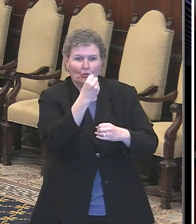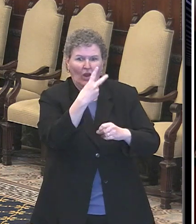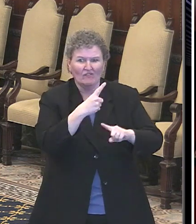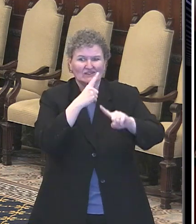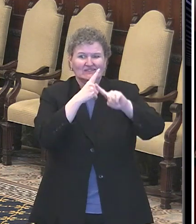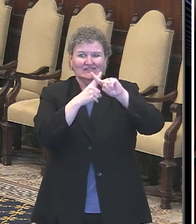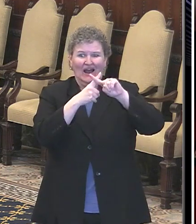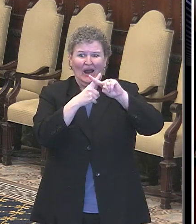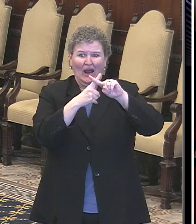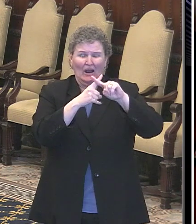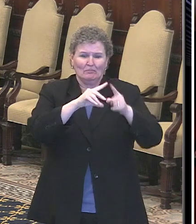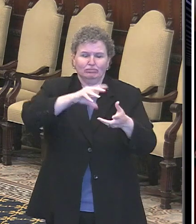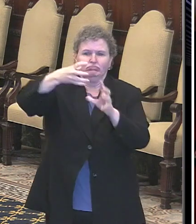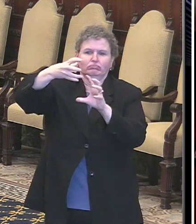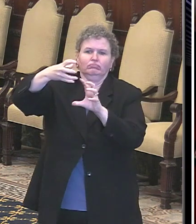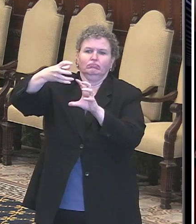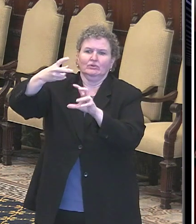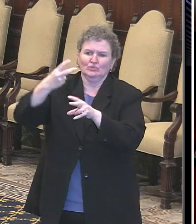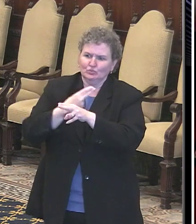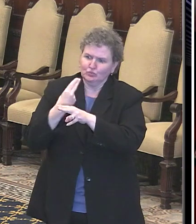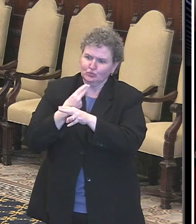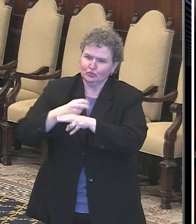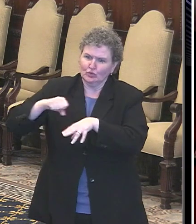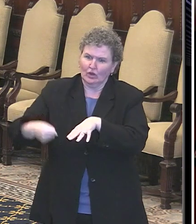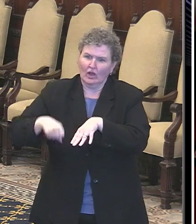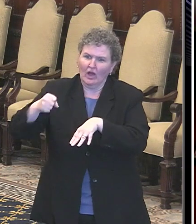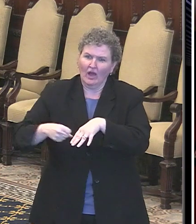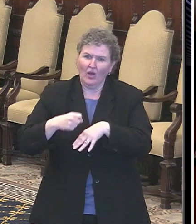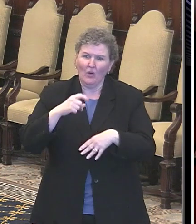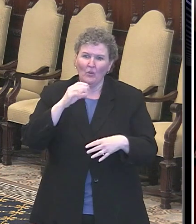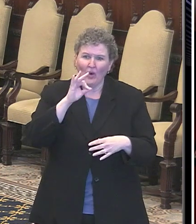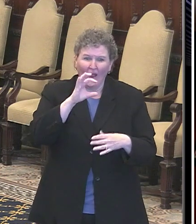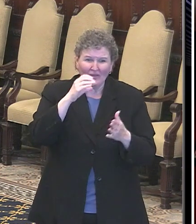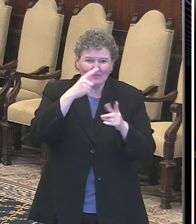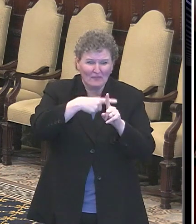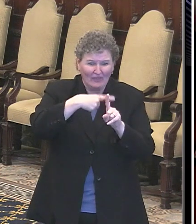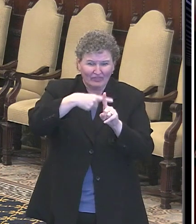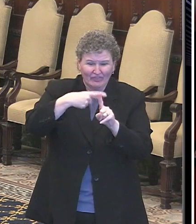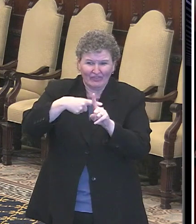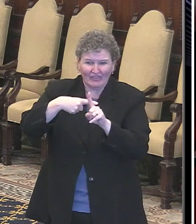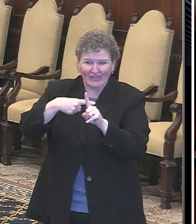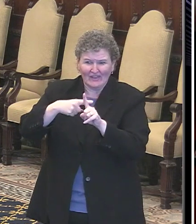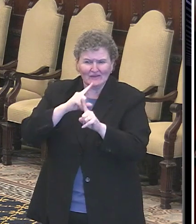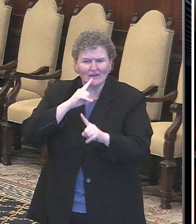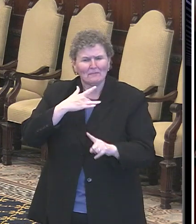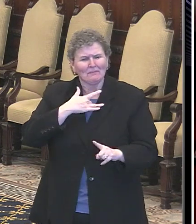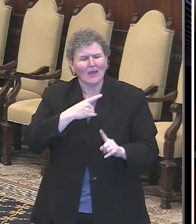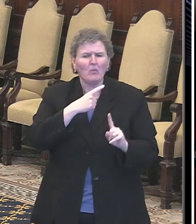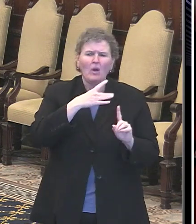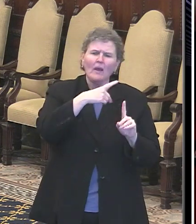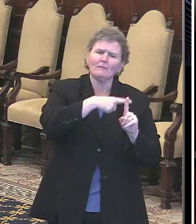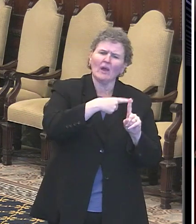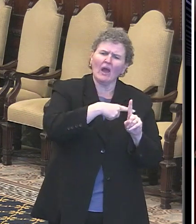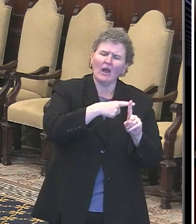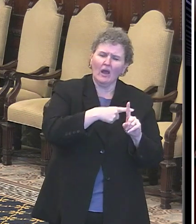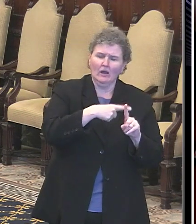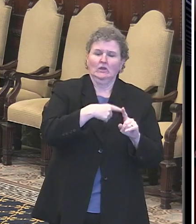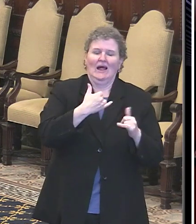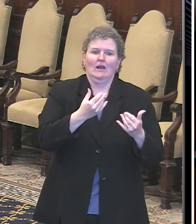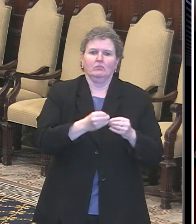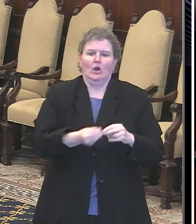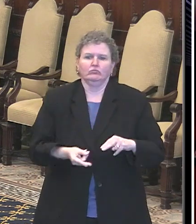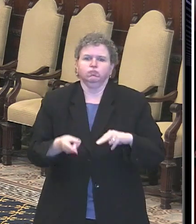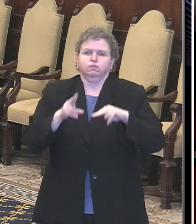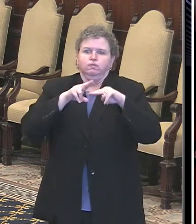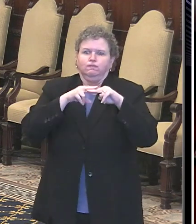normal. They are now reporting 100 pounds a month versus the usual 100 pounds a year. The sudden